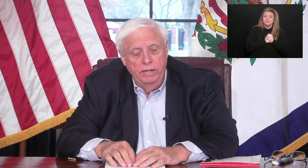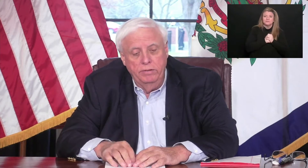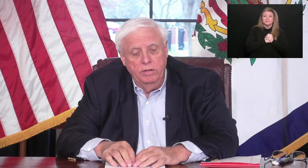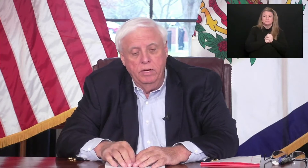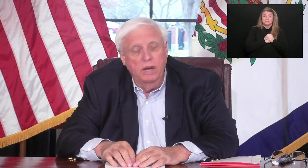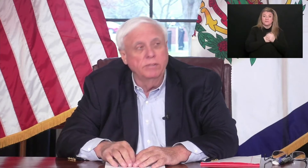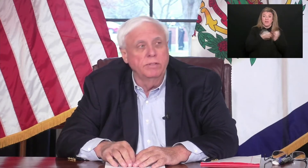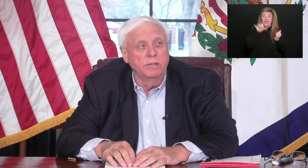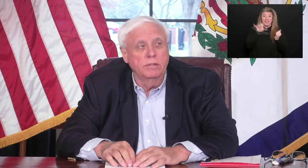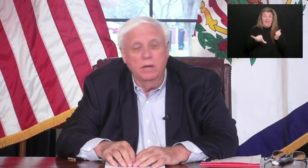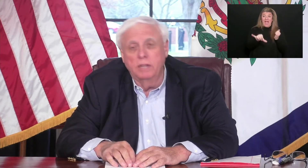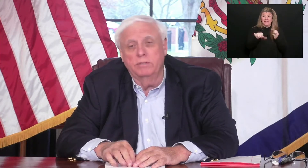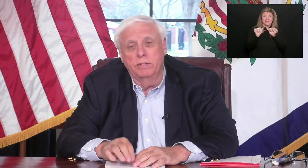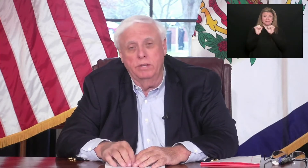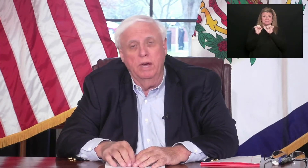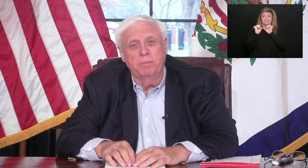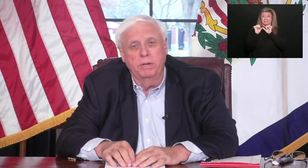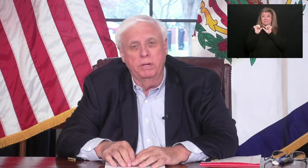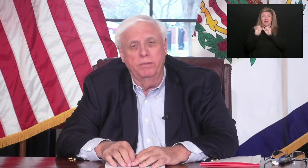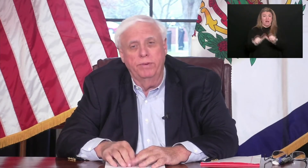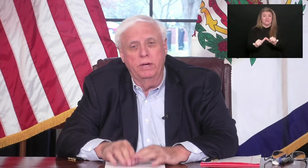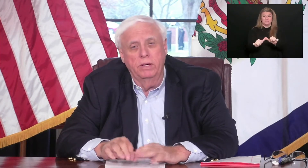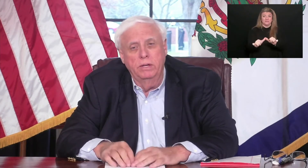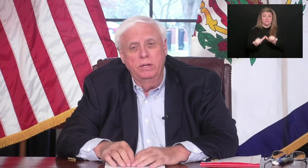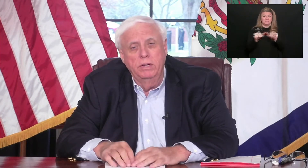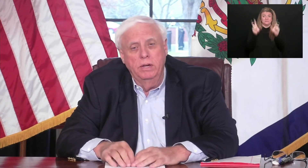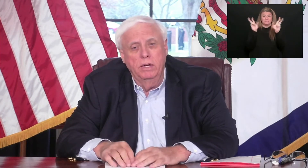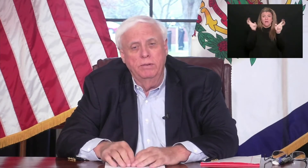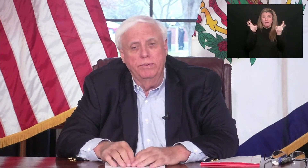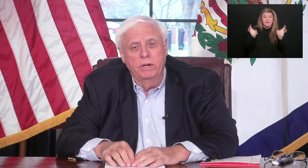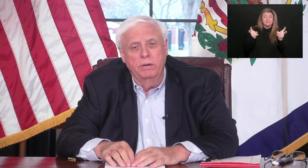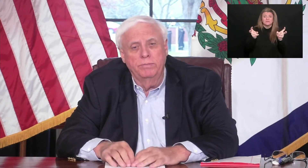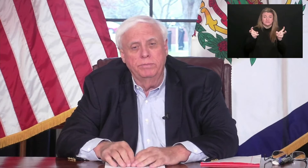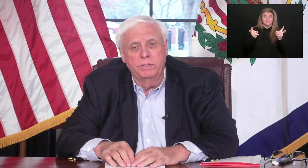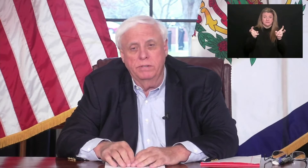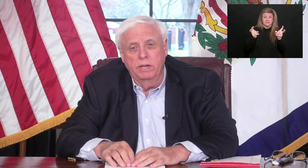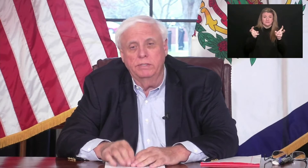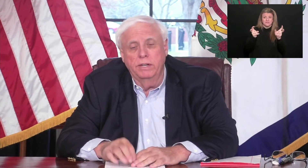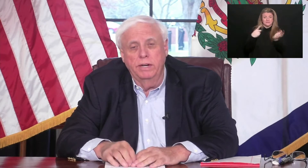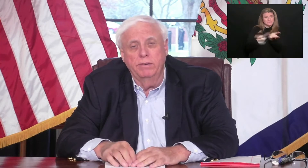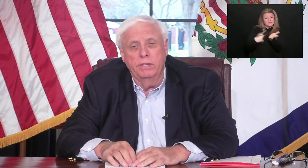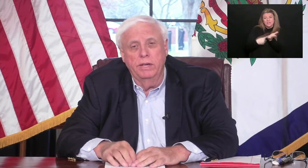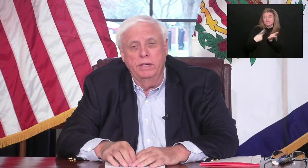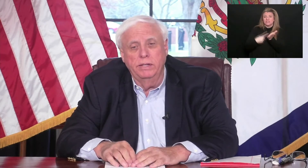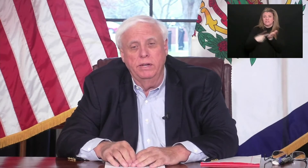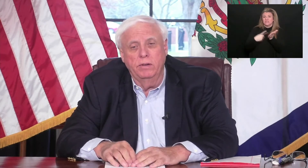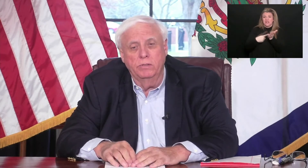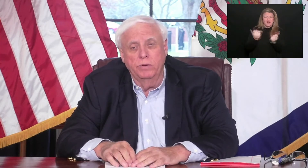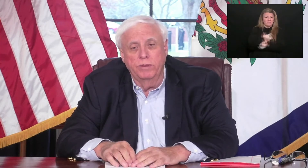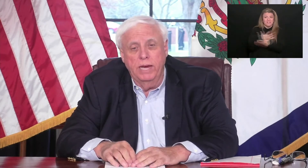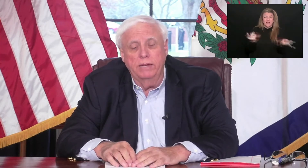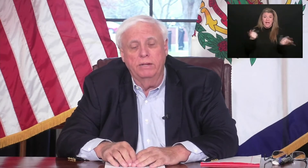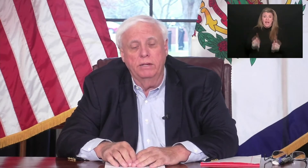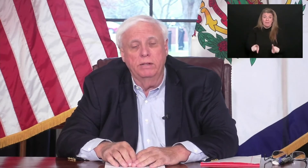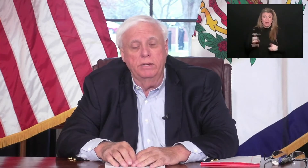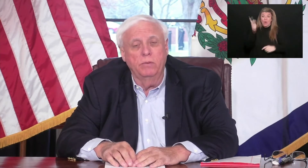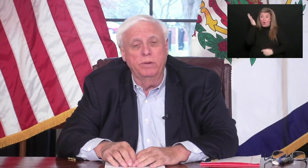and that's the constant topic of discussion and everything, because we've